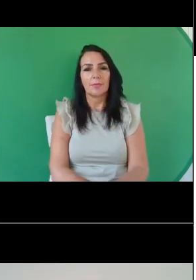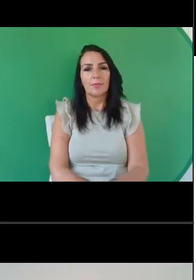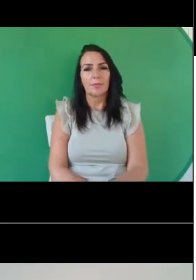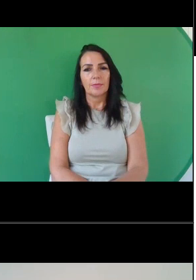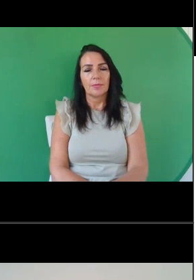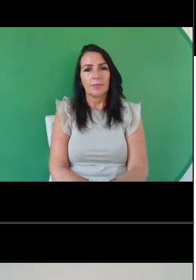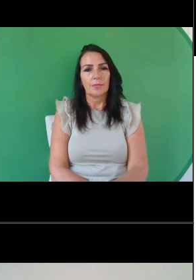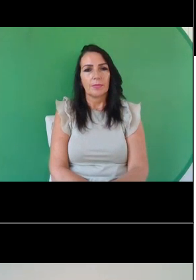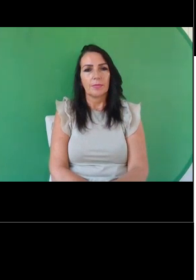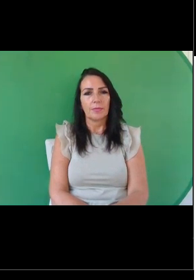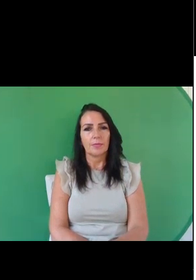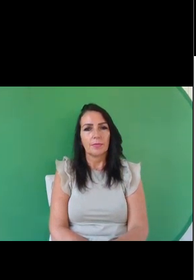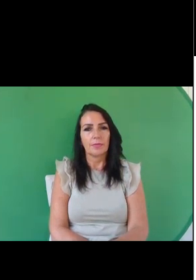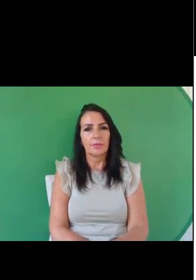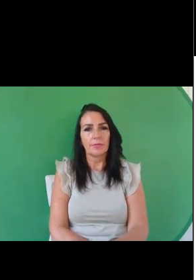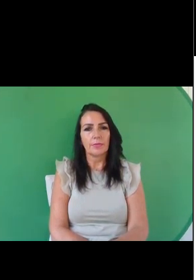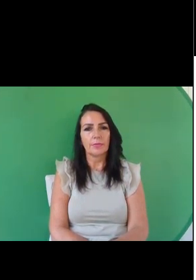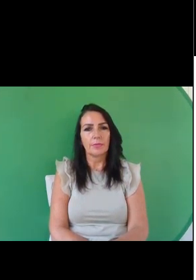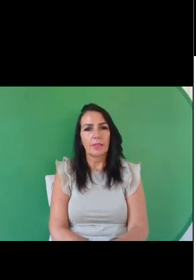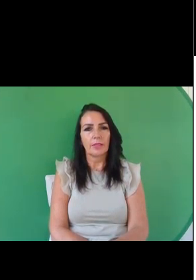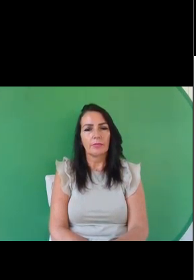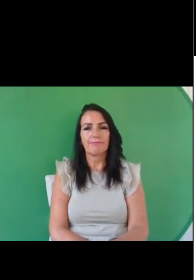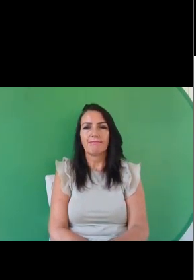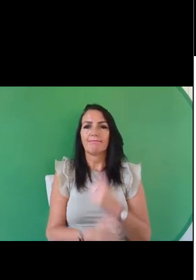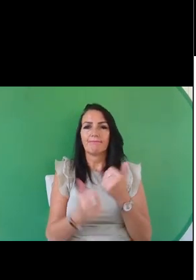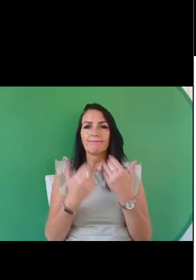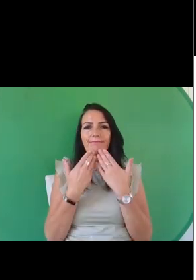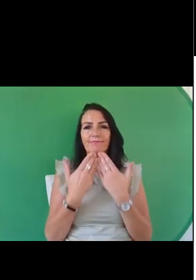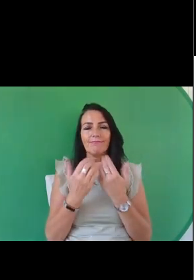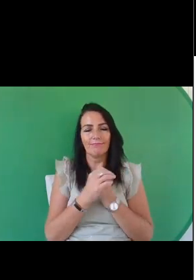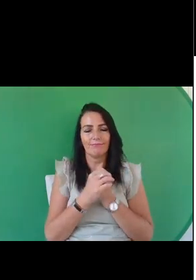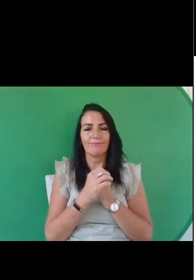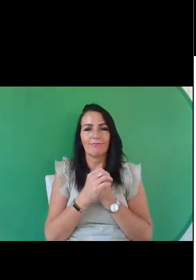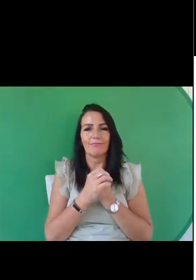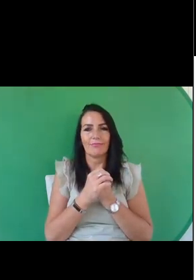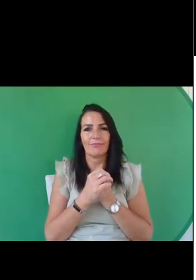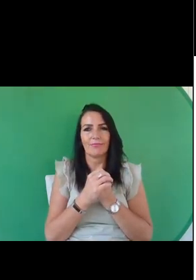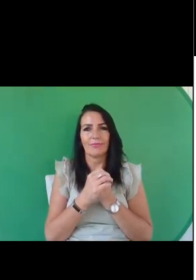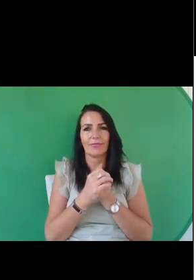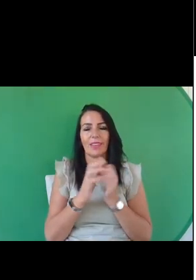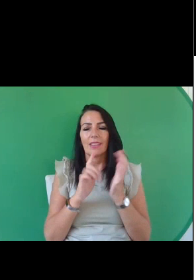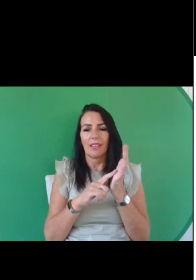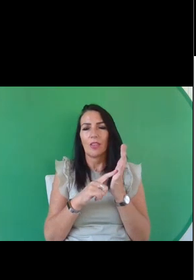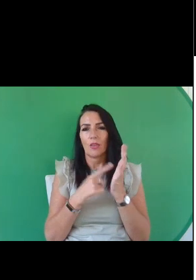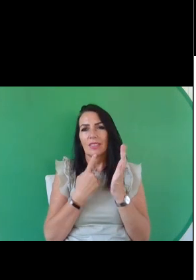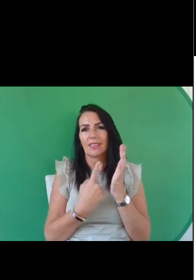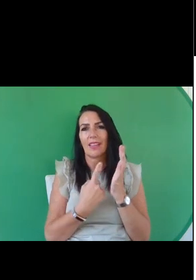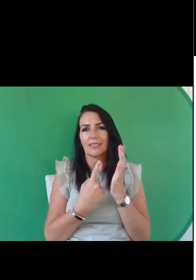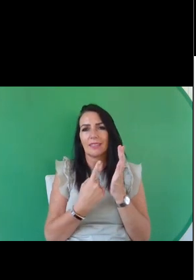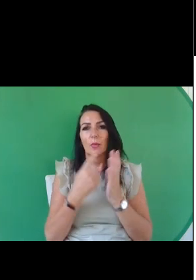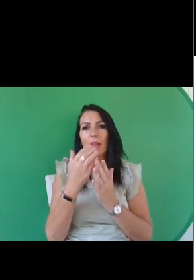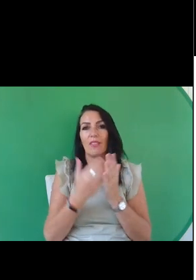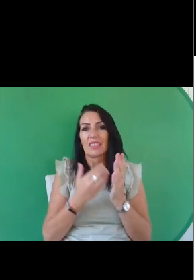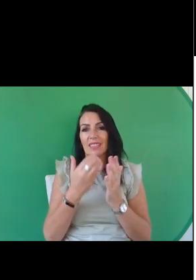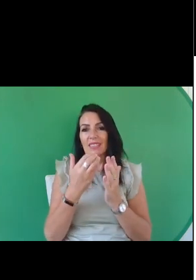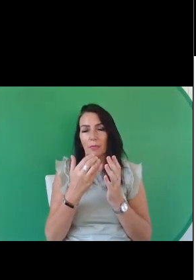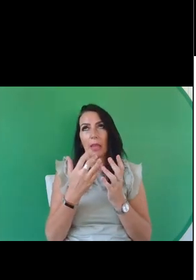Brilliant. Thanks, Laura. So as Laura mentioned, we have a series of